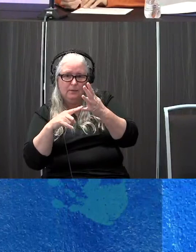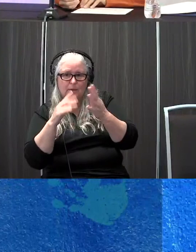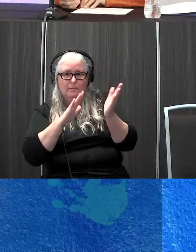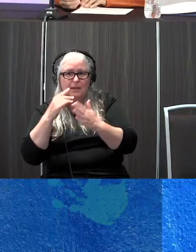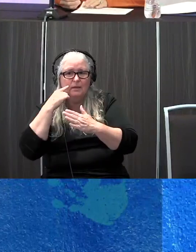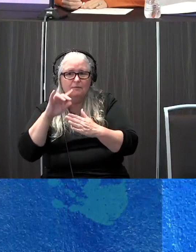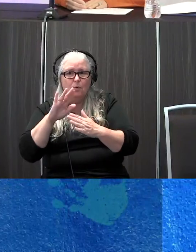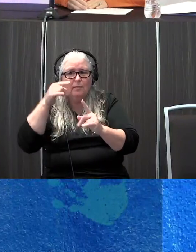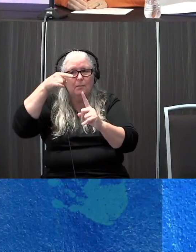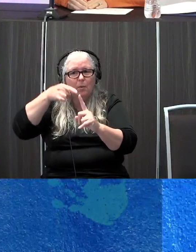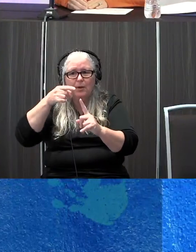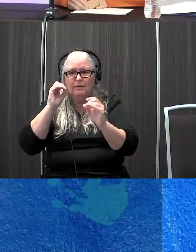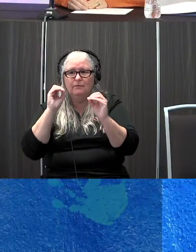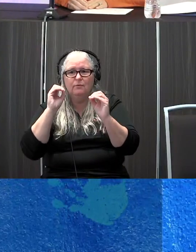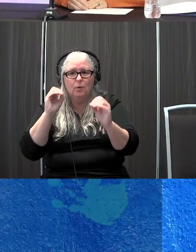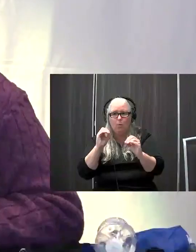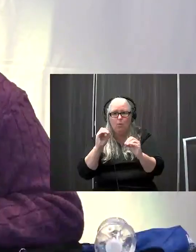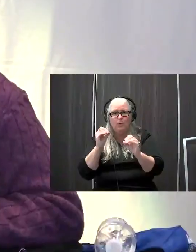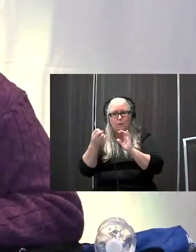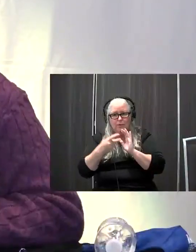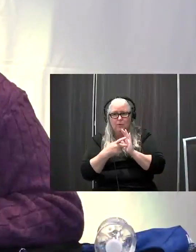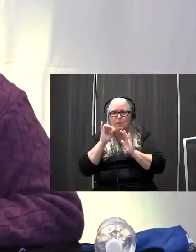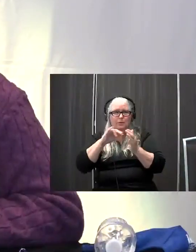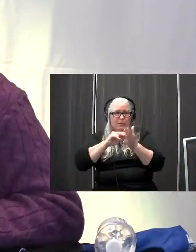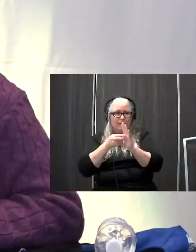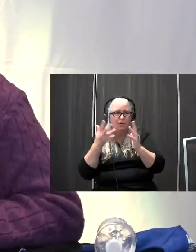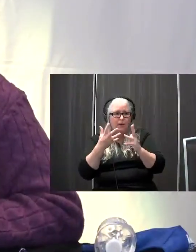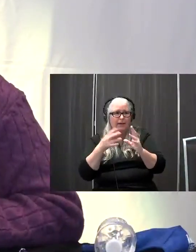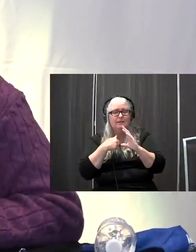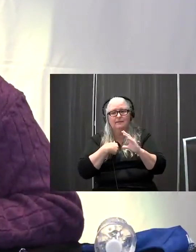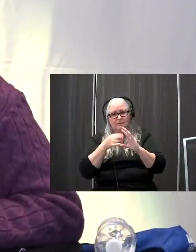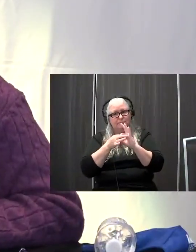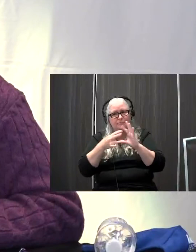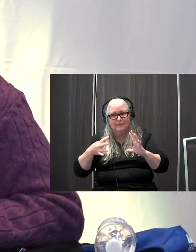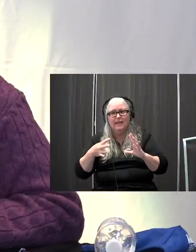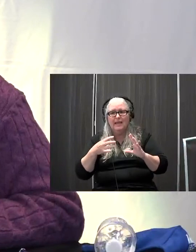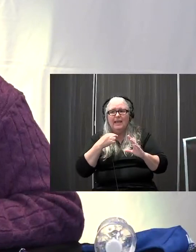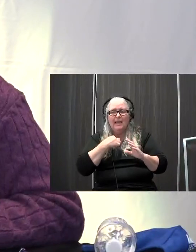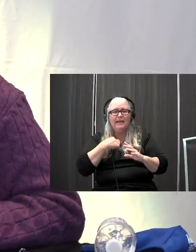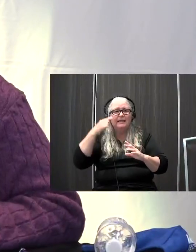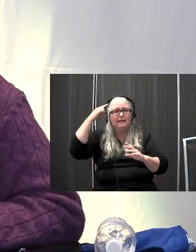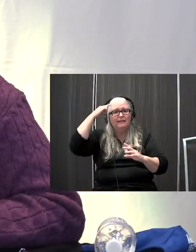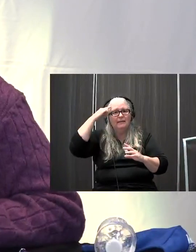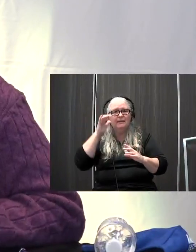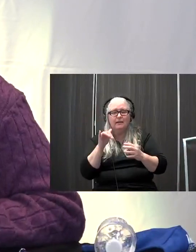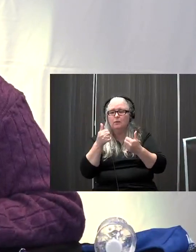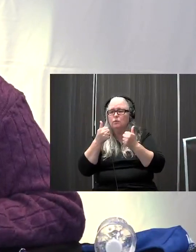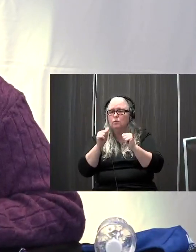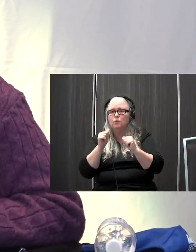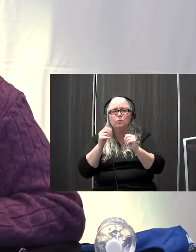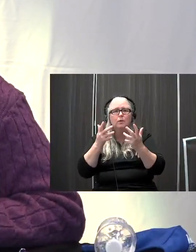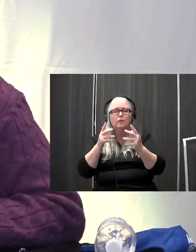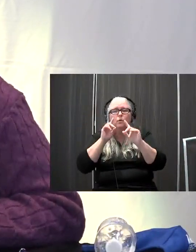management. So I like how you also just did a slow ramp up, because I think too, even things like trying to go to the store, can